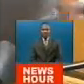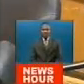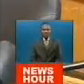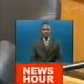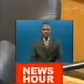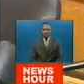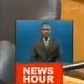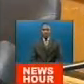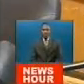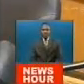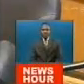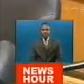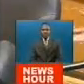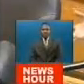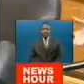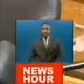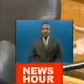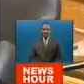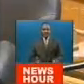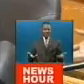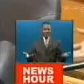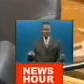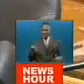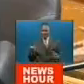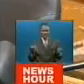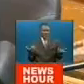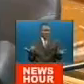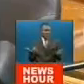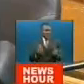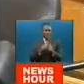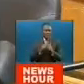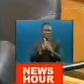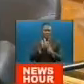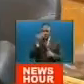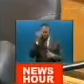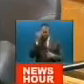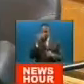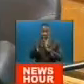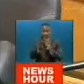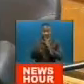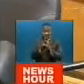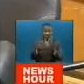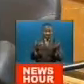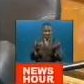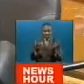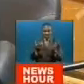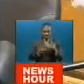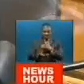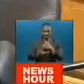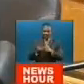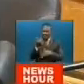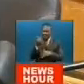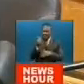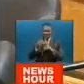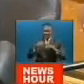we are going to fund you. What type of signal are we sending? You choose to have 10 children, and you say you are unable to